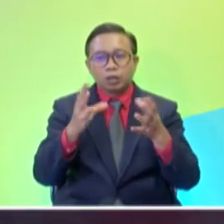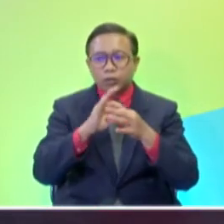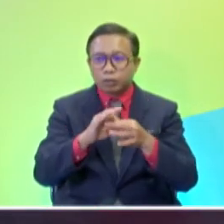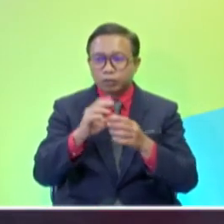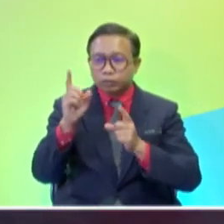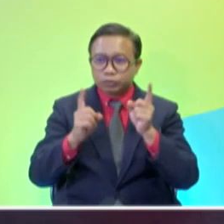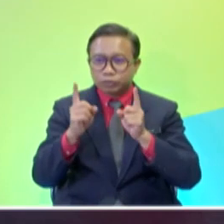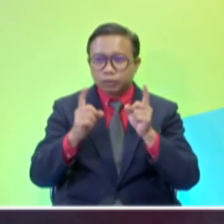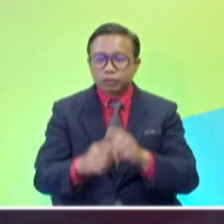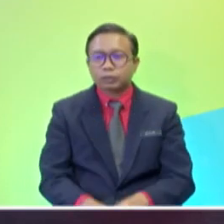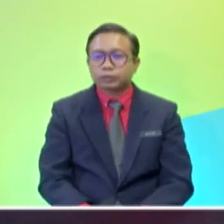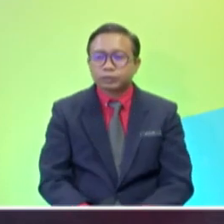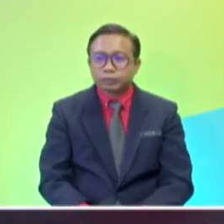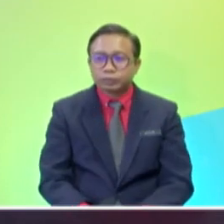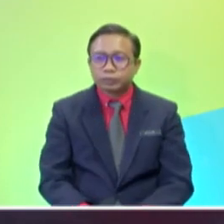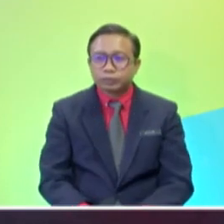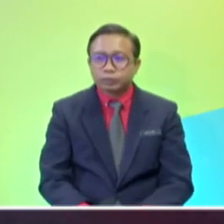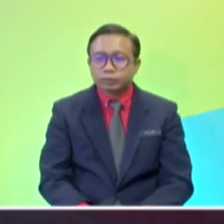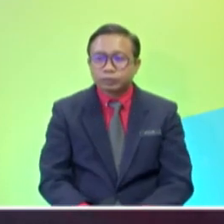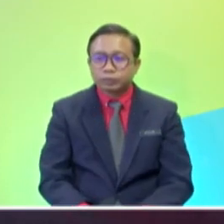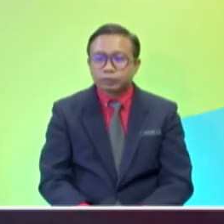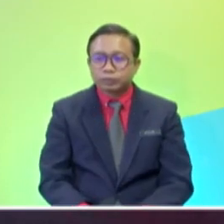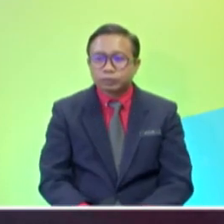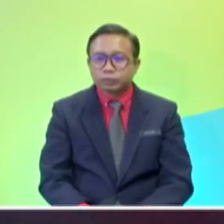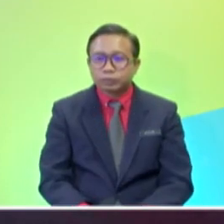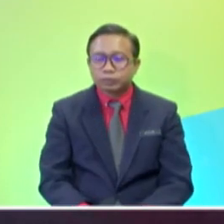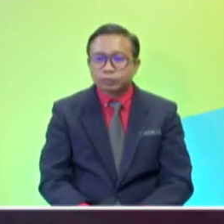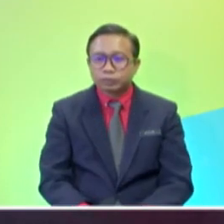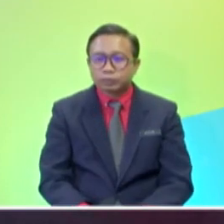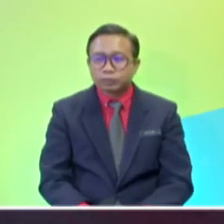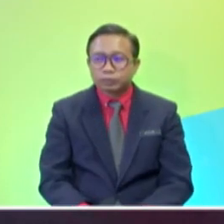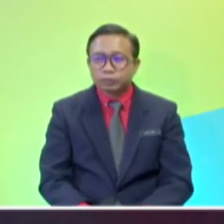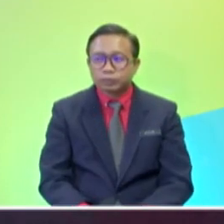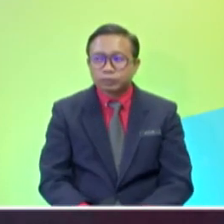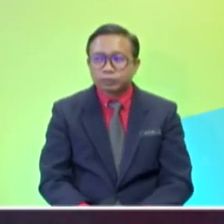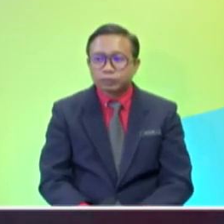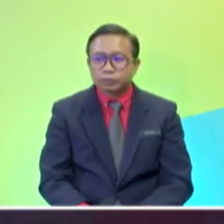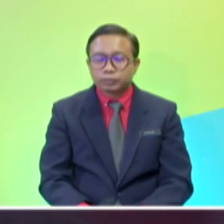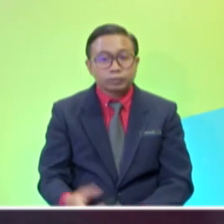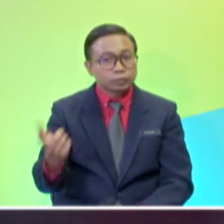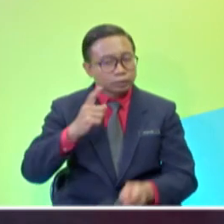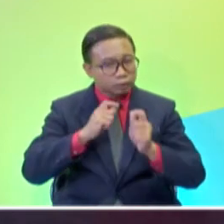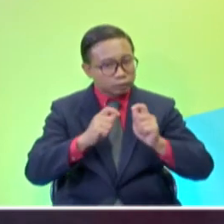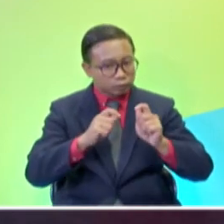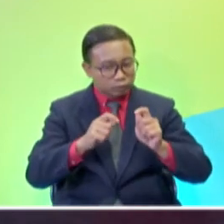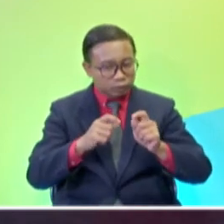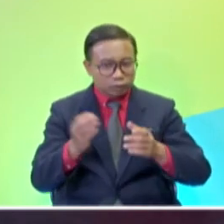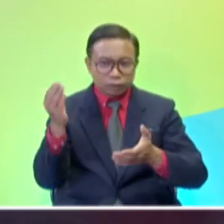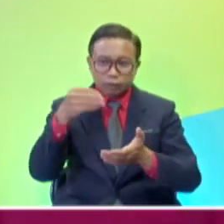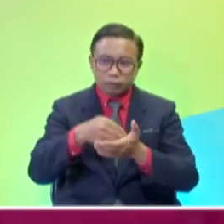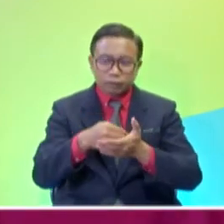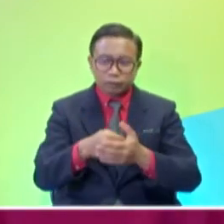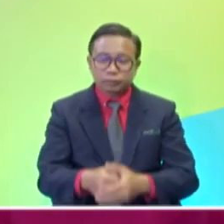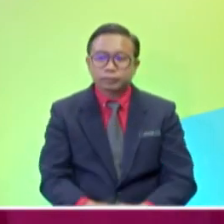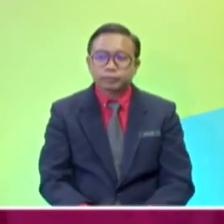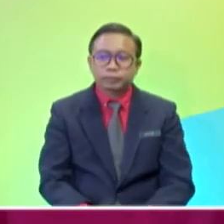star less won't be a problem. All right. All right. Okay. Right. Let's try this again later. We'll